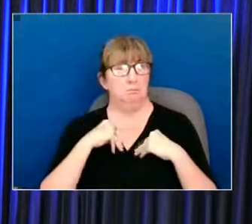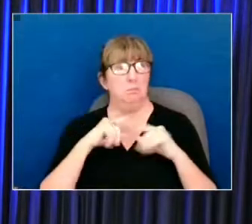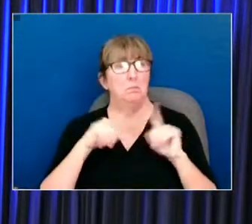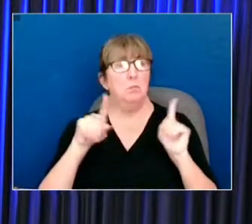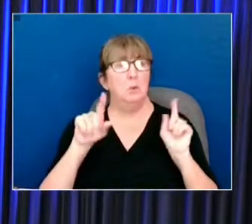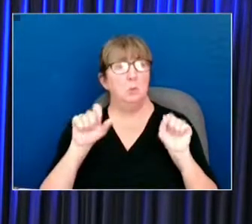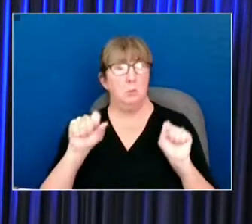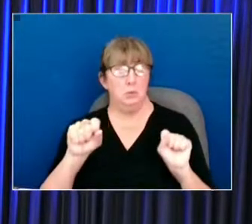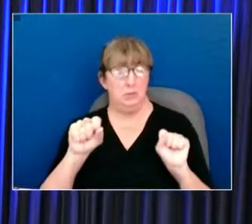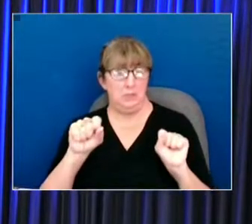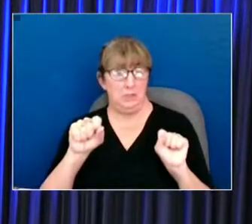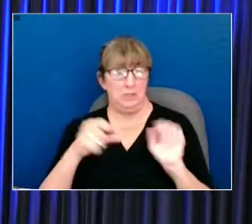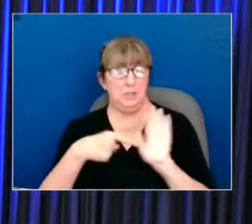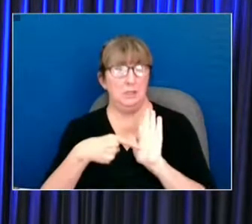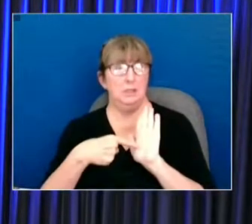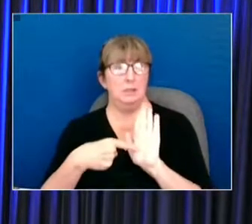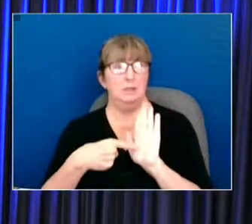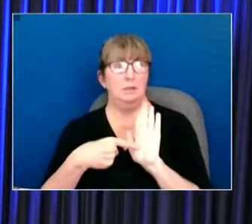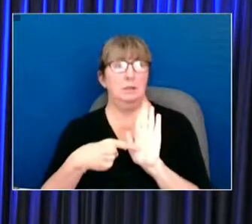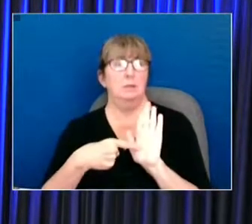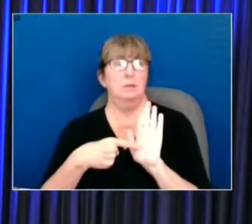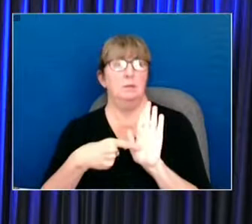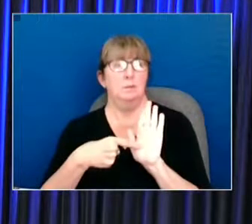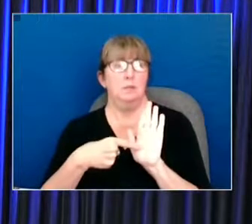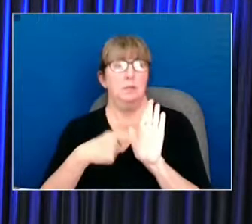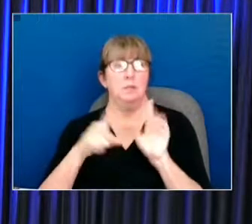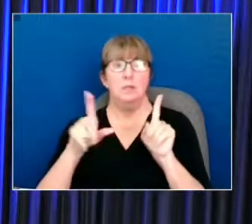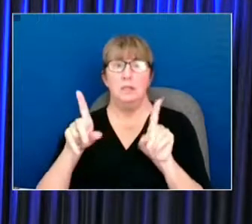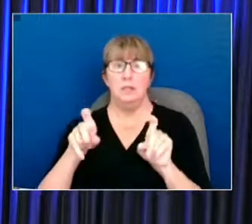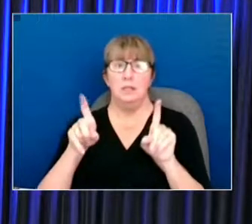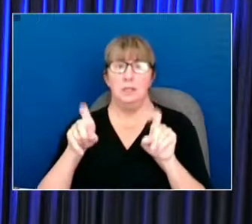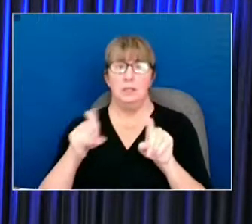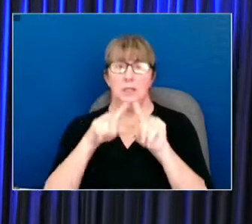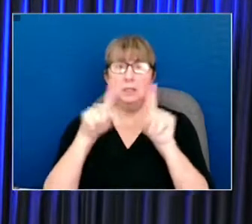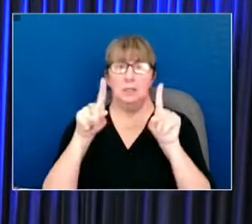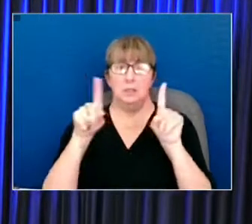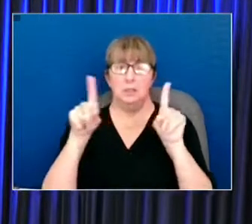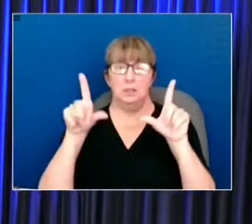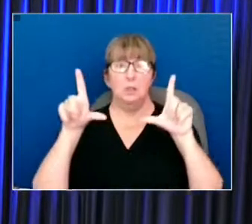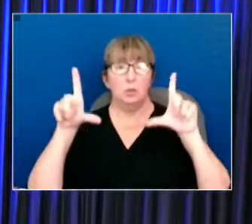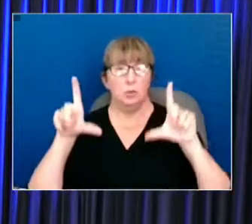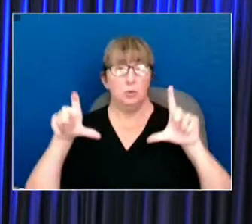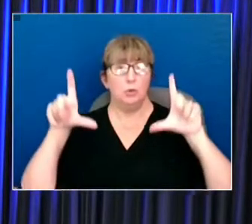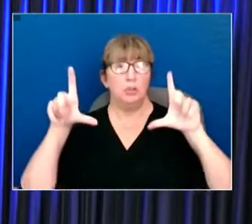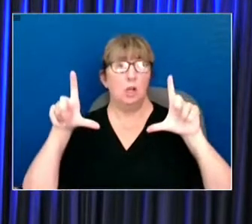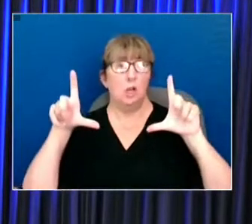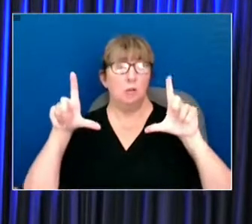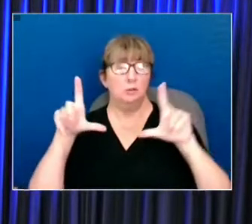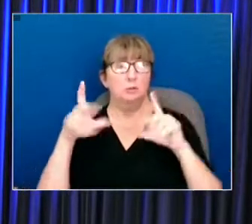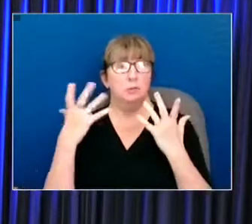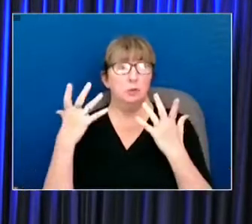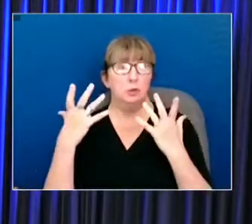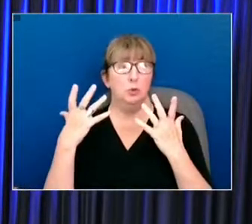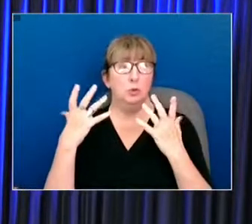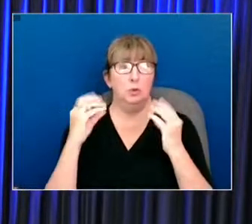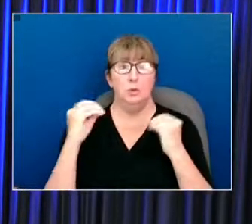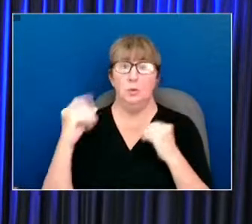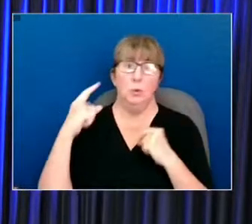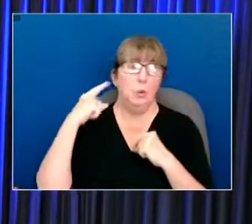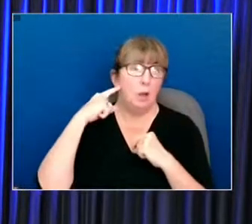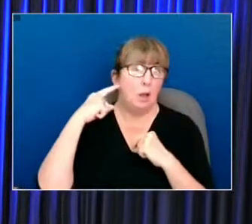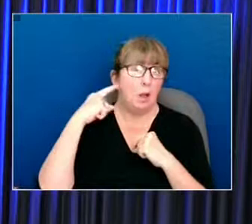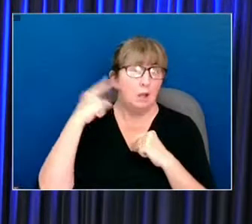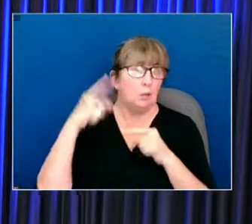also display a test screenshot, so that way no audio goes out